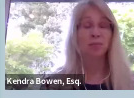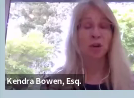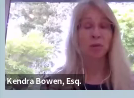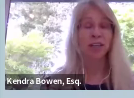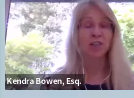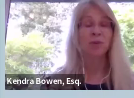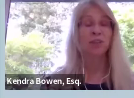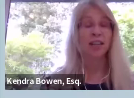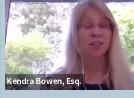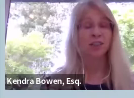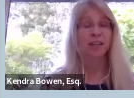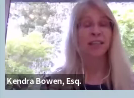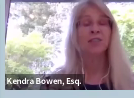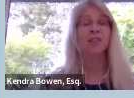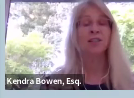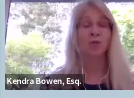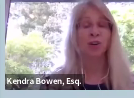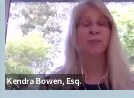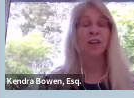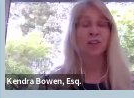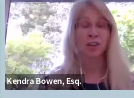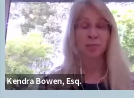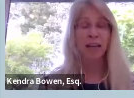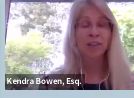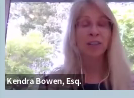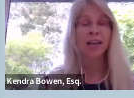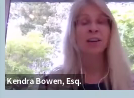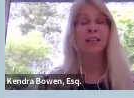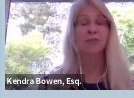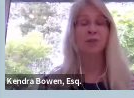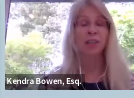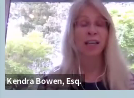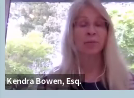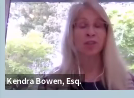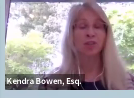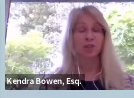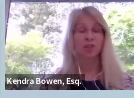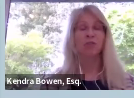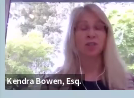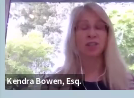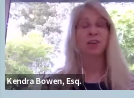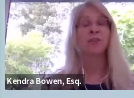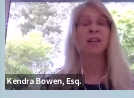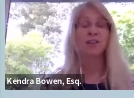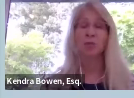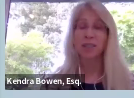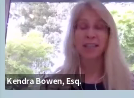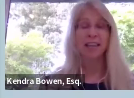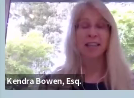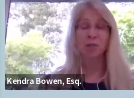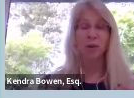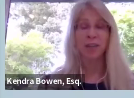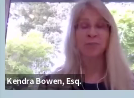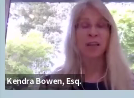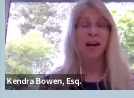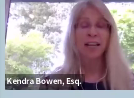who would be appropriate to either handle your finances or your medical care if you are not able to do so yourself. So once